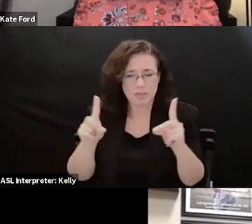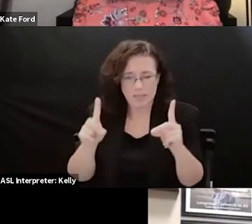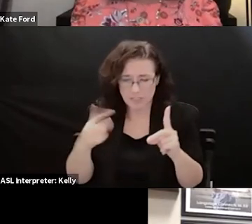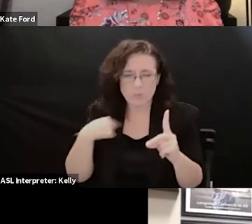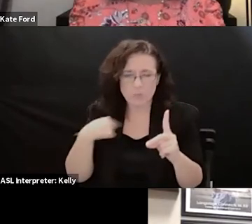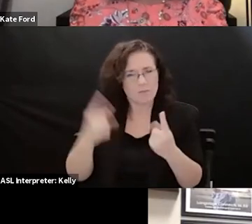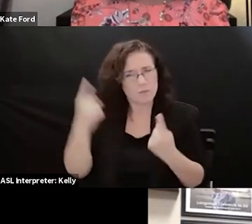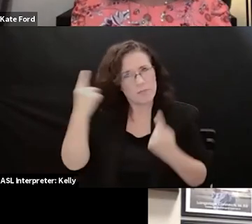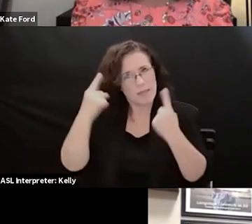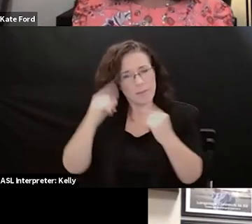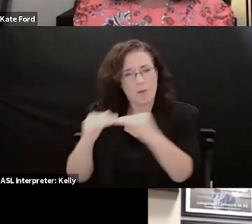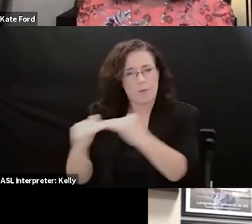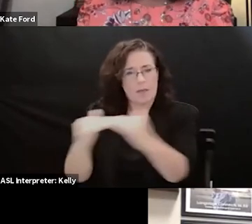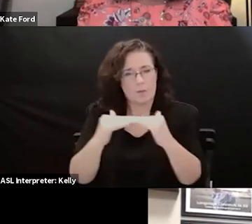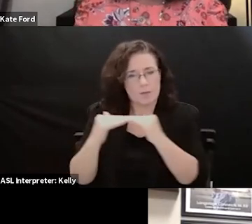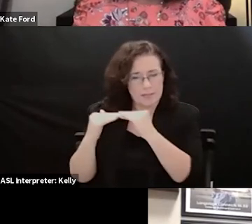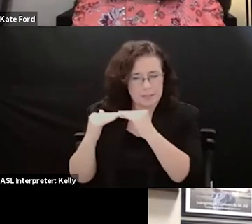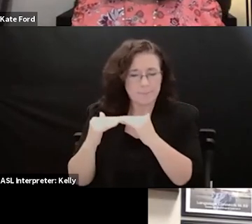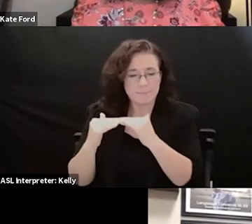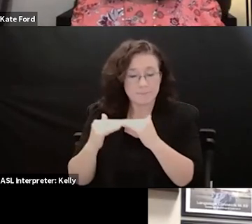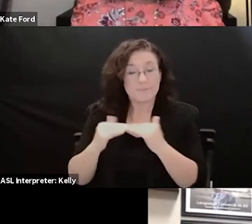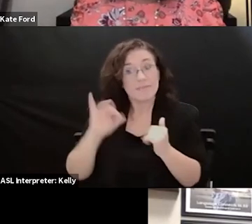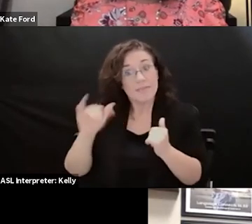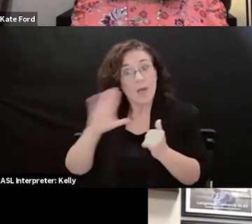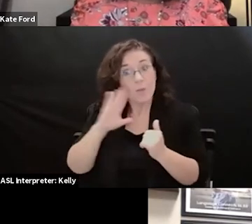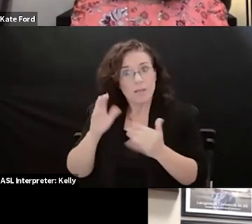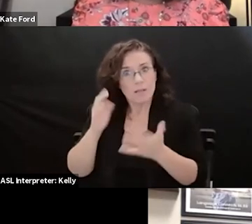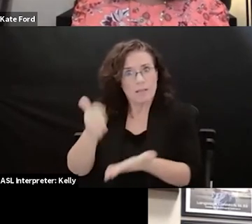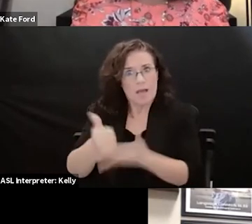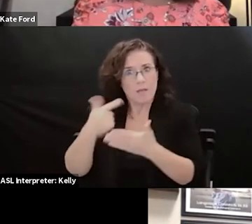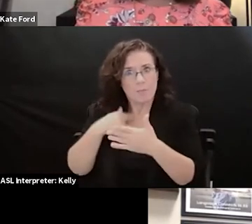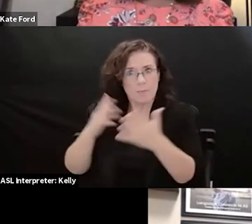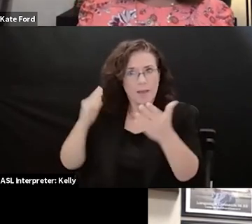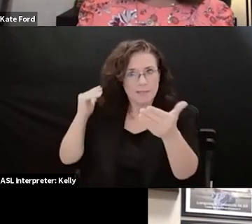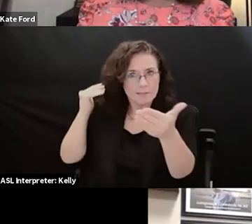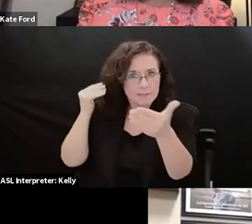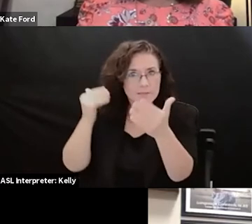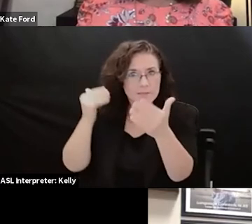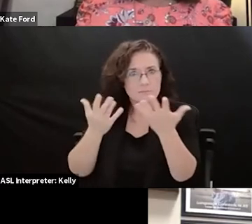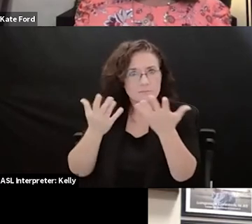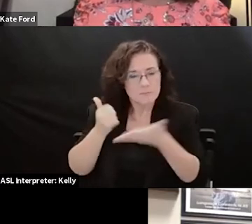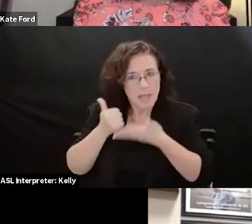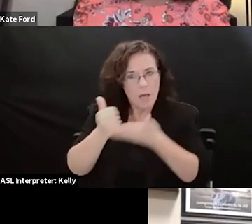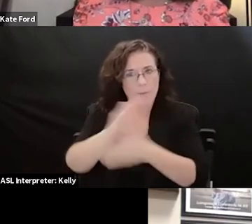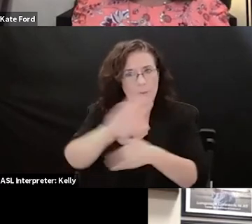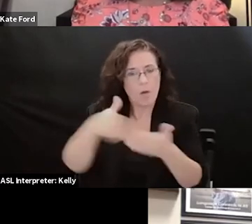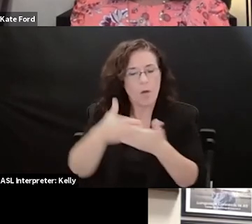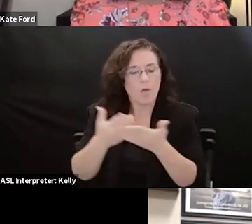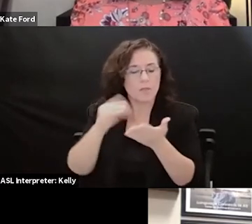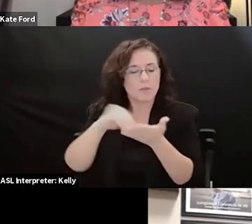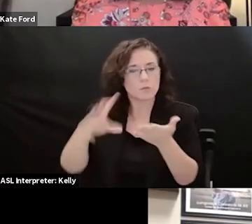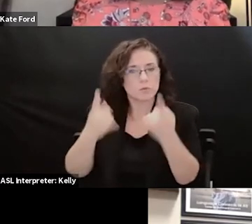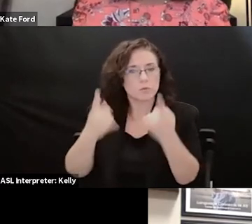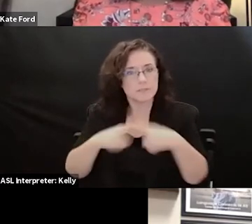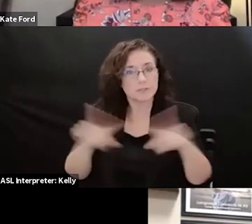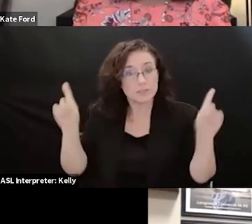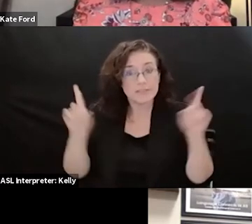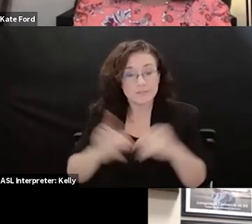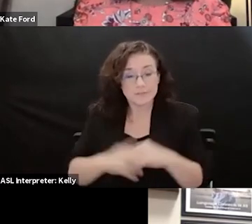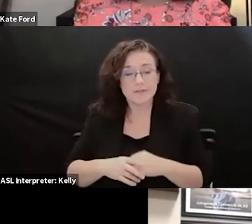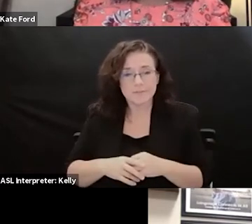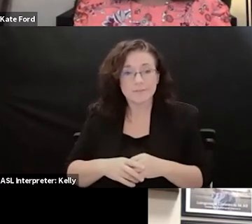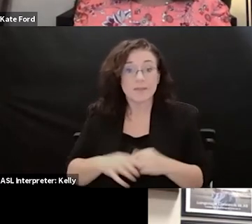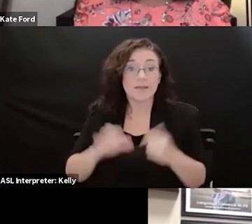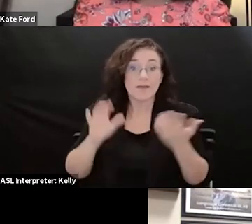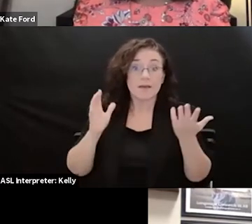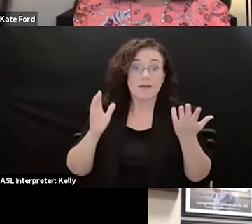in order for us to close the achievement gap i know myself and my daughters also going through the school system